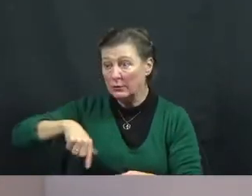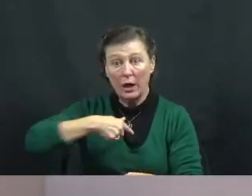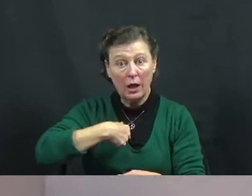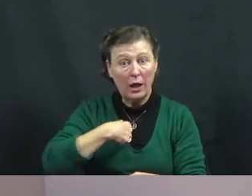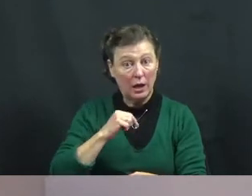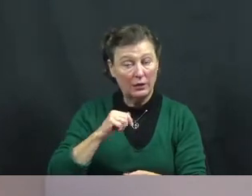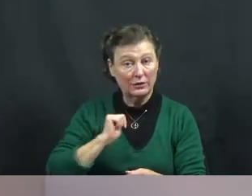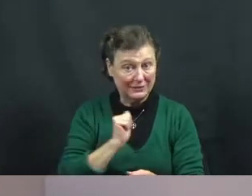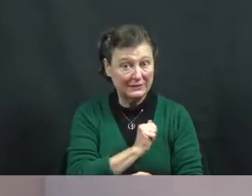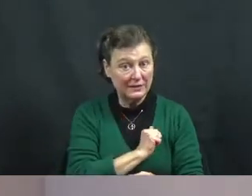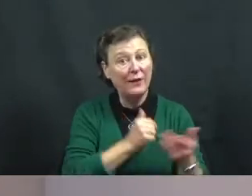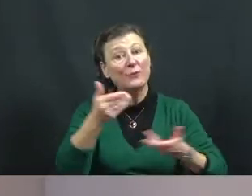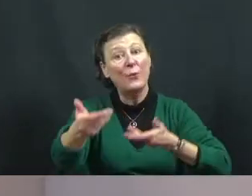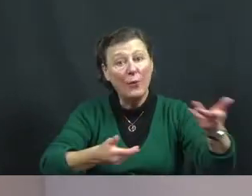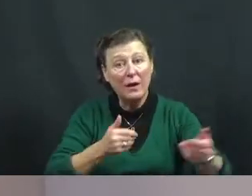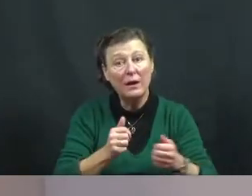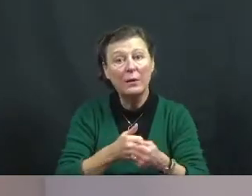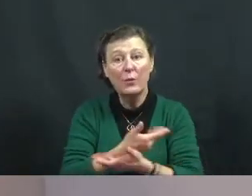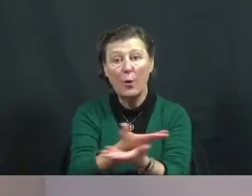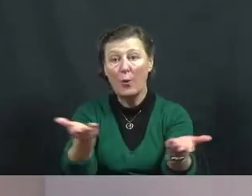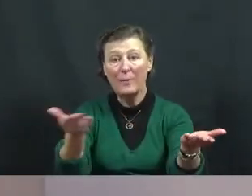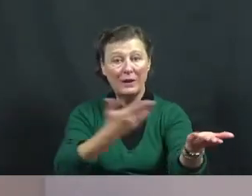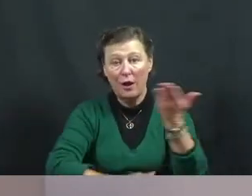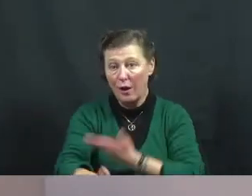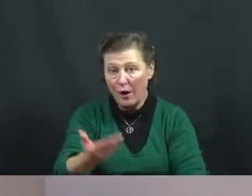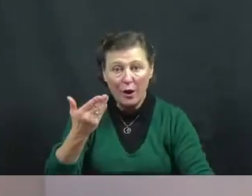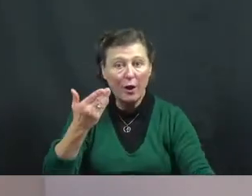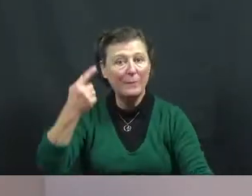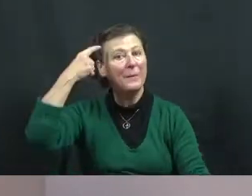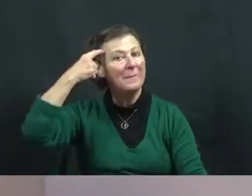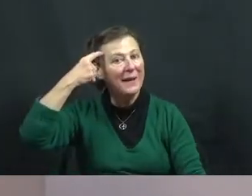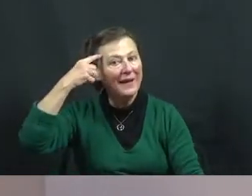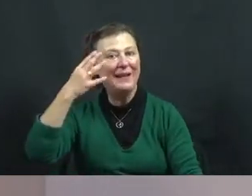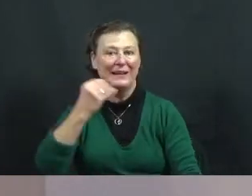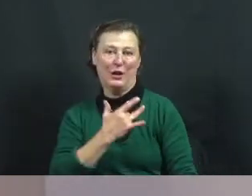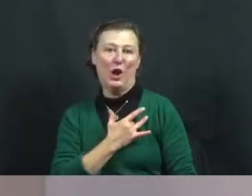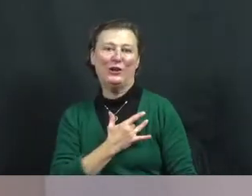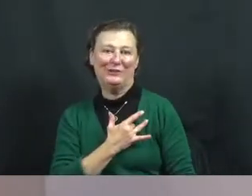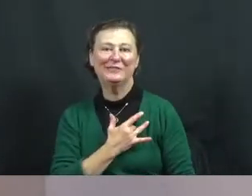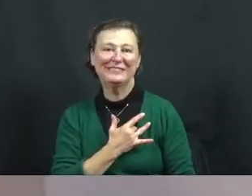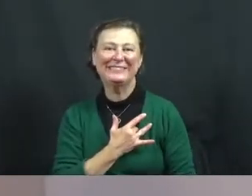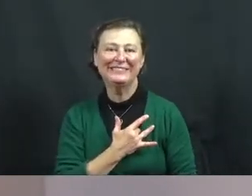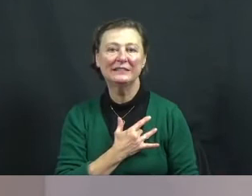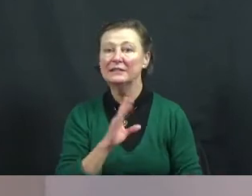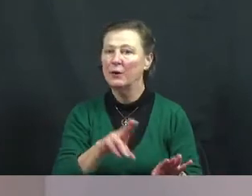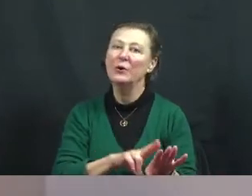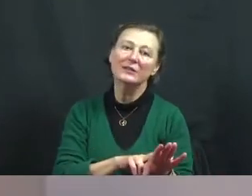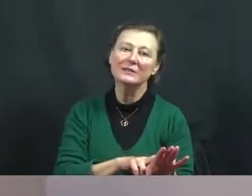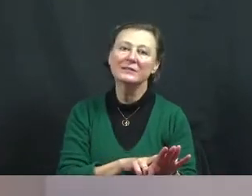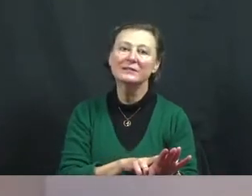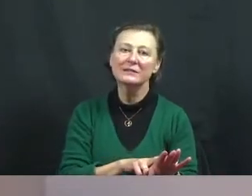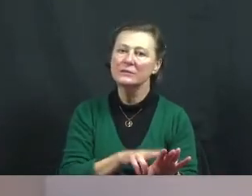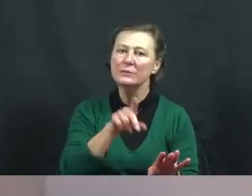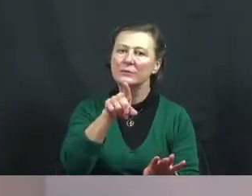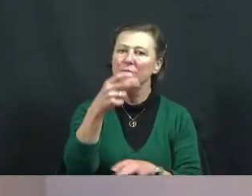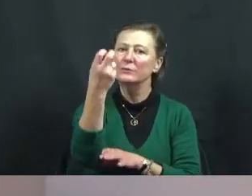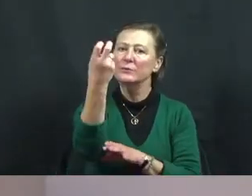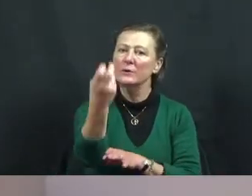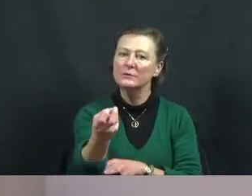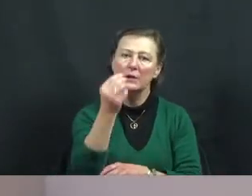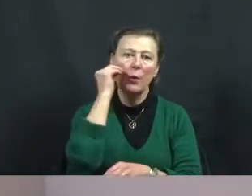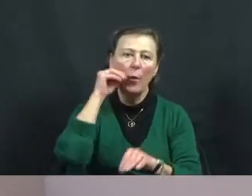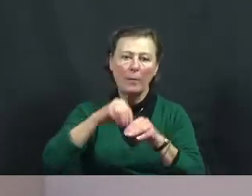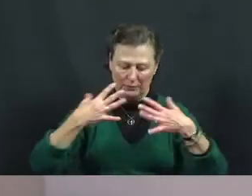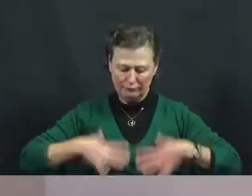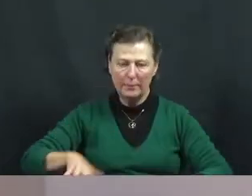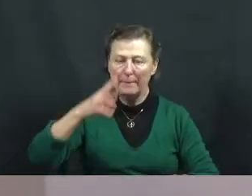one another with open arms and minds and hearts. Of course, you're sitting at home in your